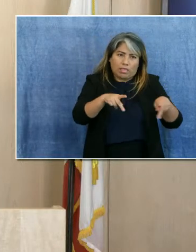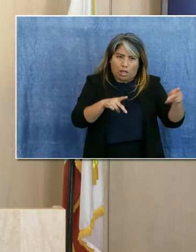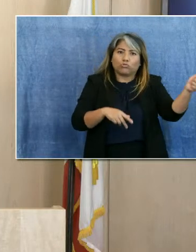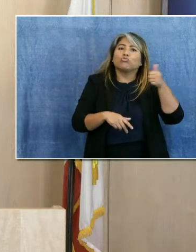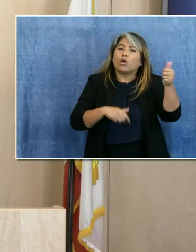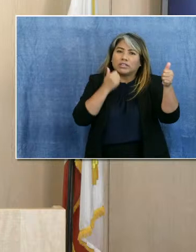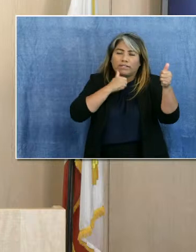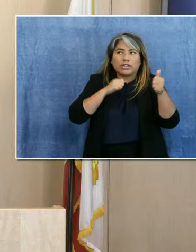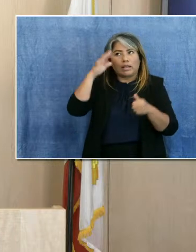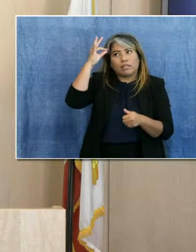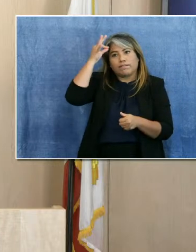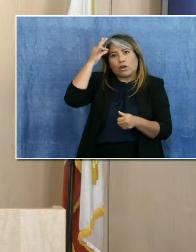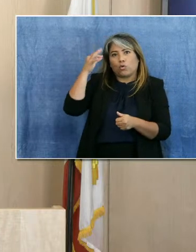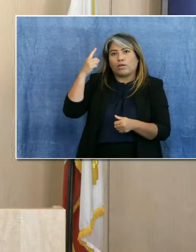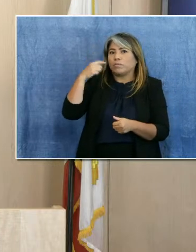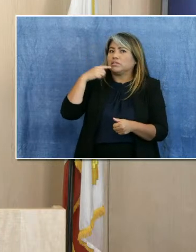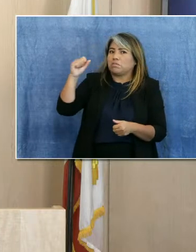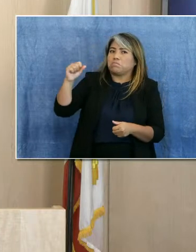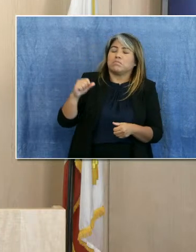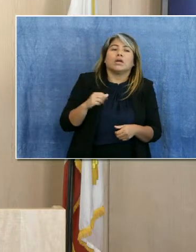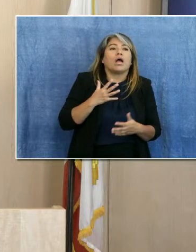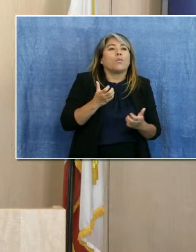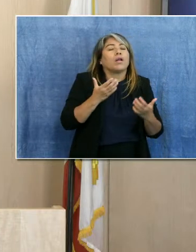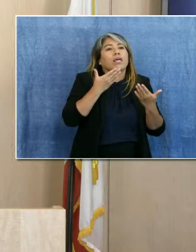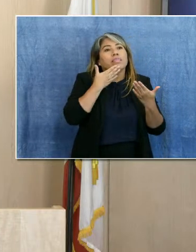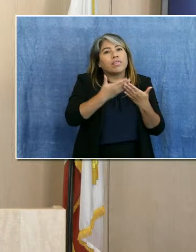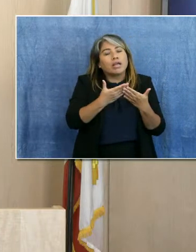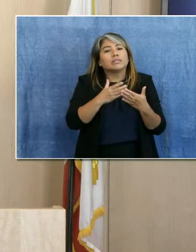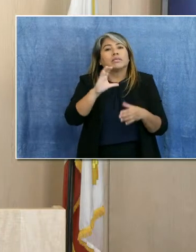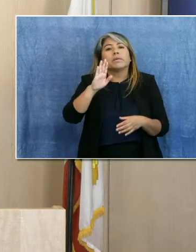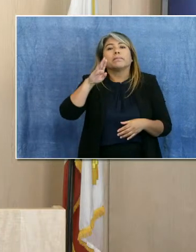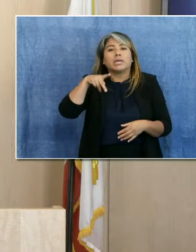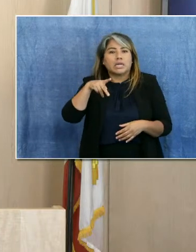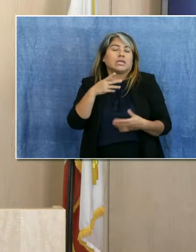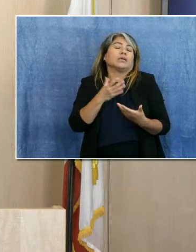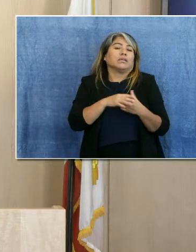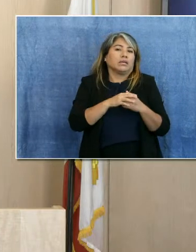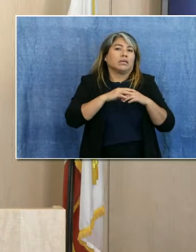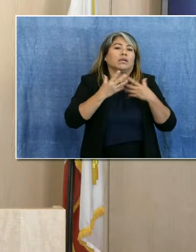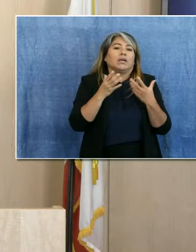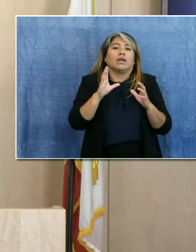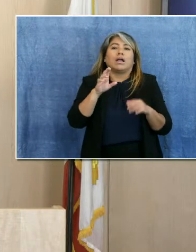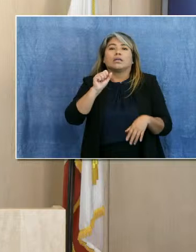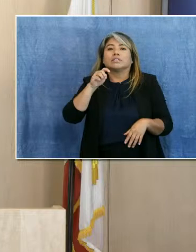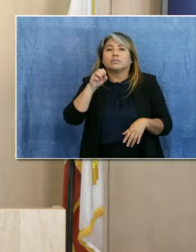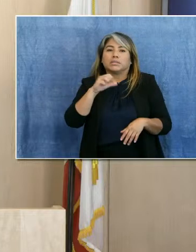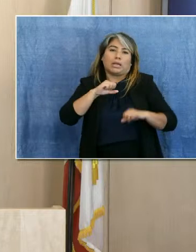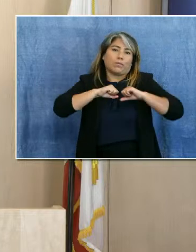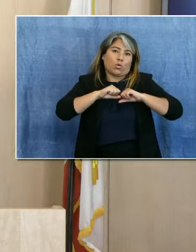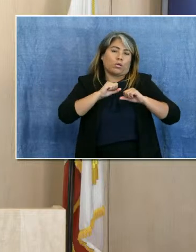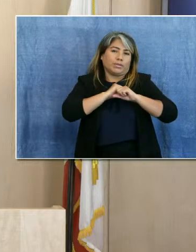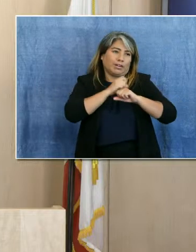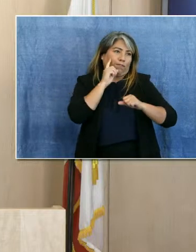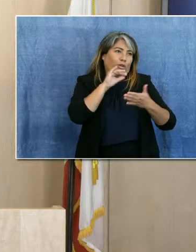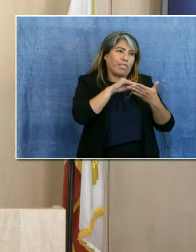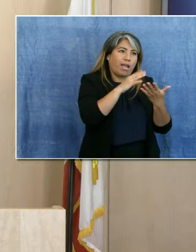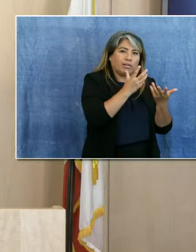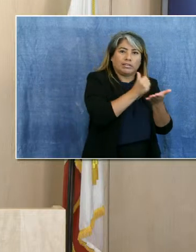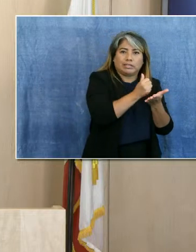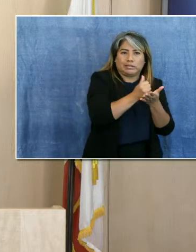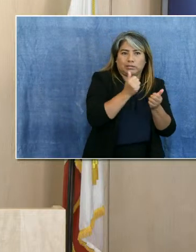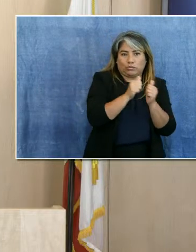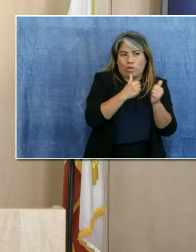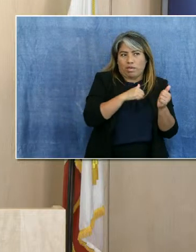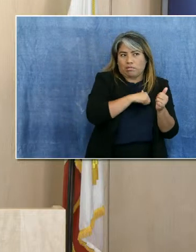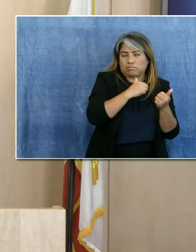I want to thank Customs and Border Protection for their assistance with us on this site. Again, we will return to